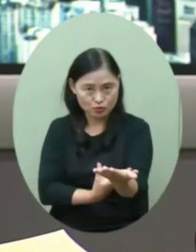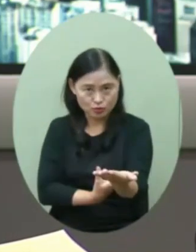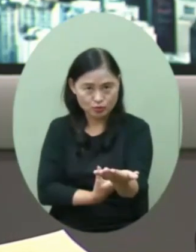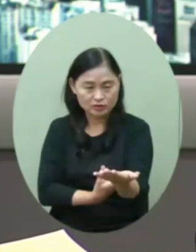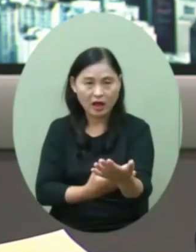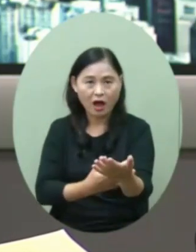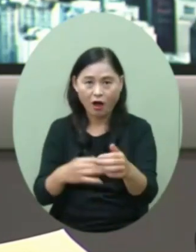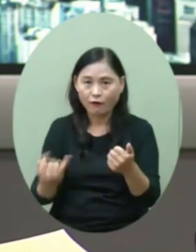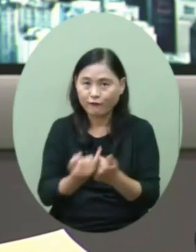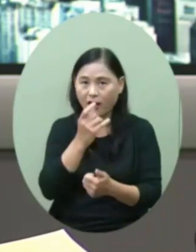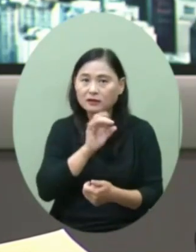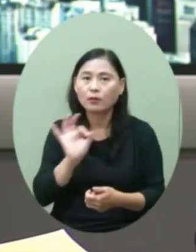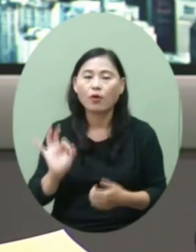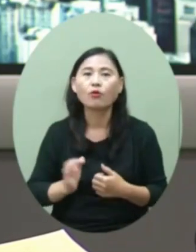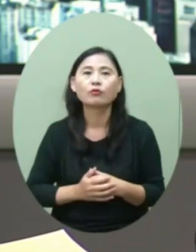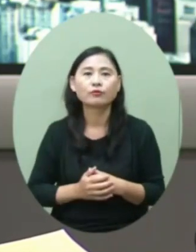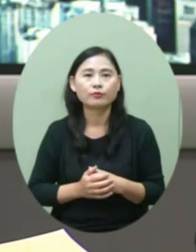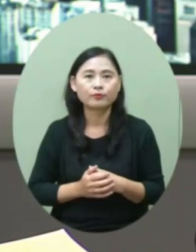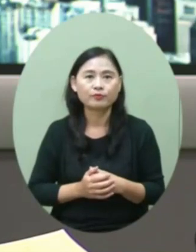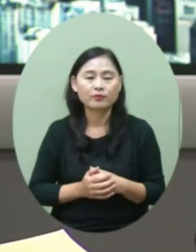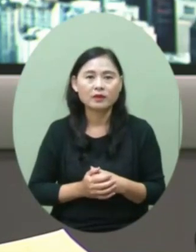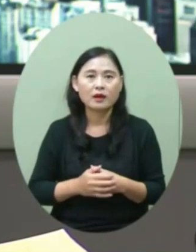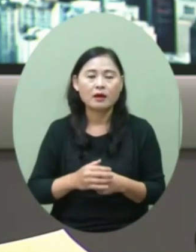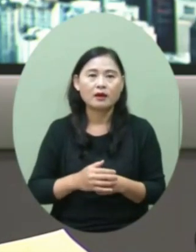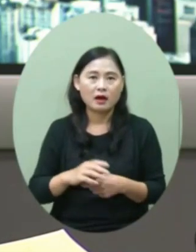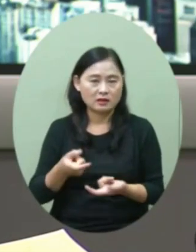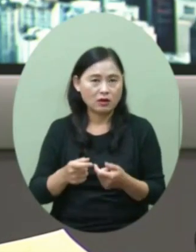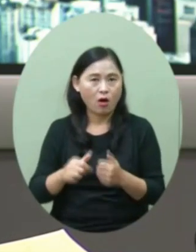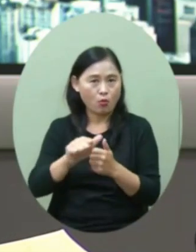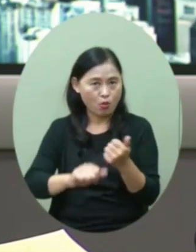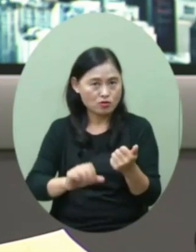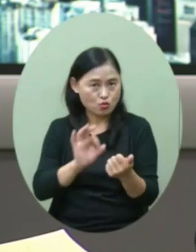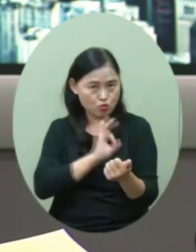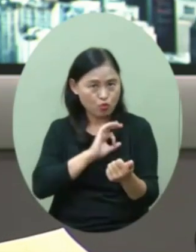to make sure whether these the relevant principles are